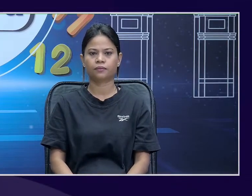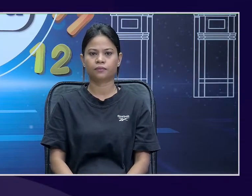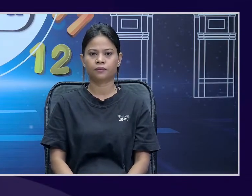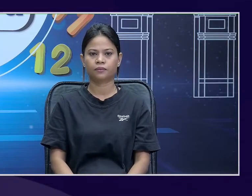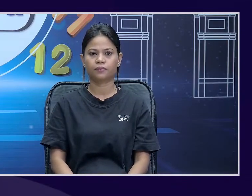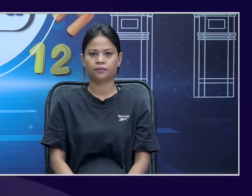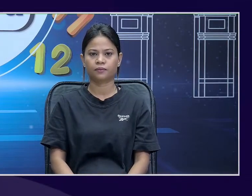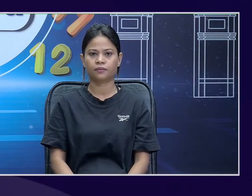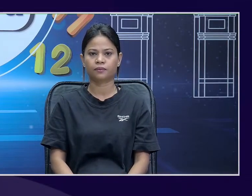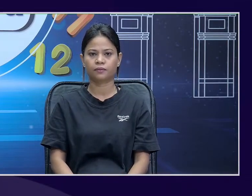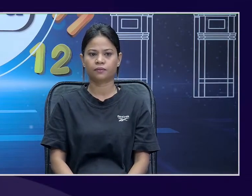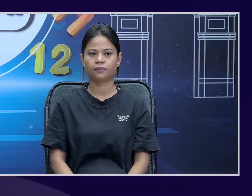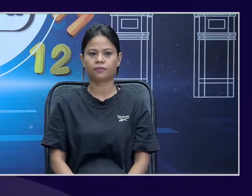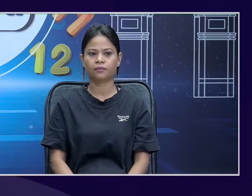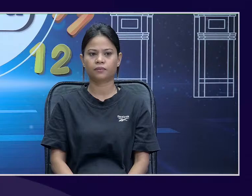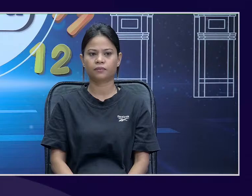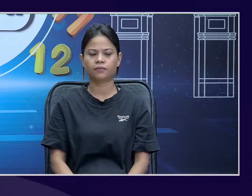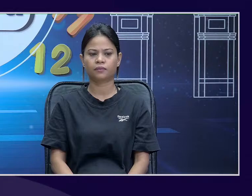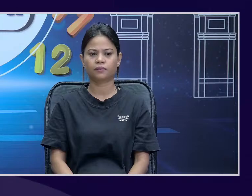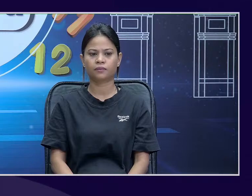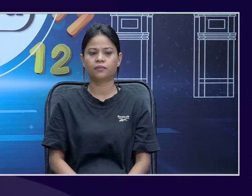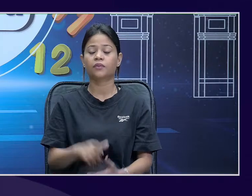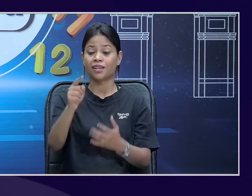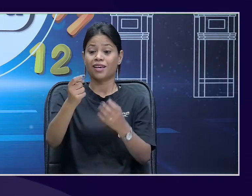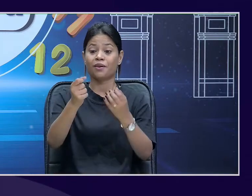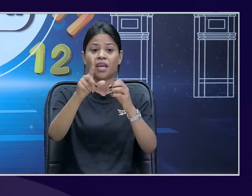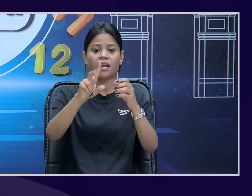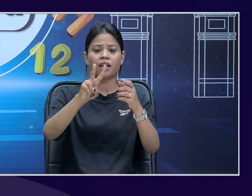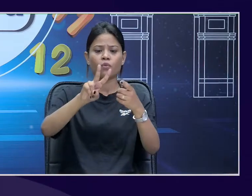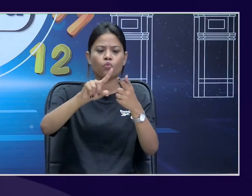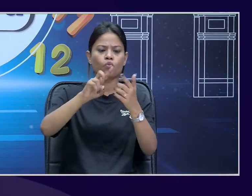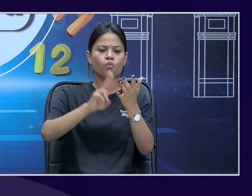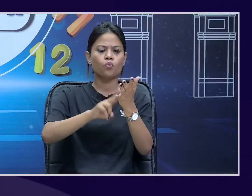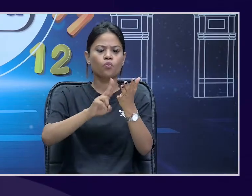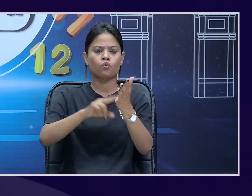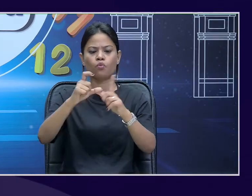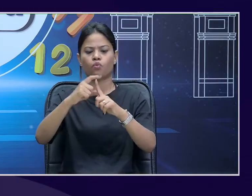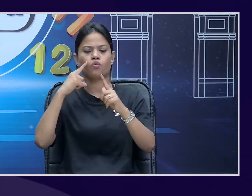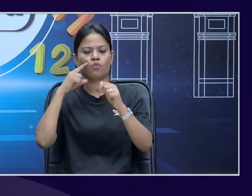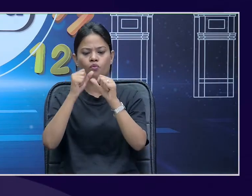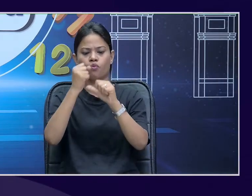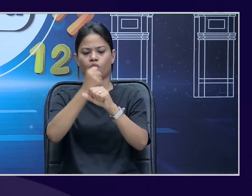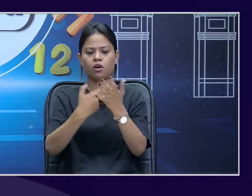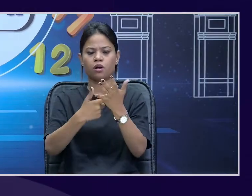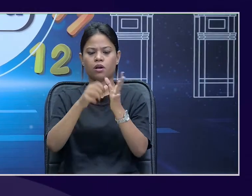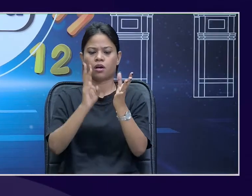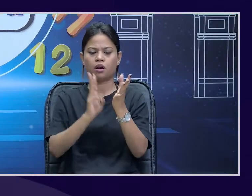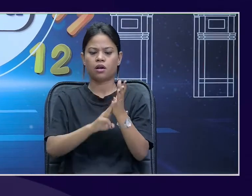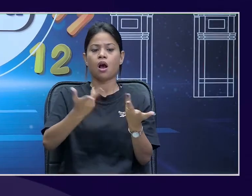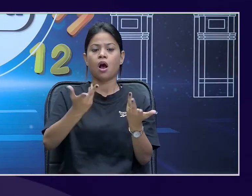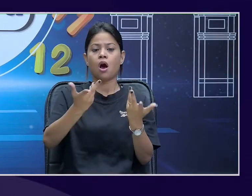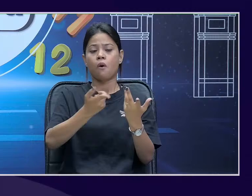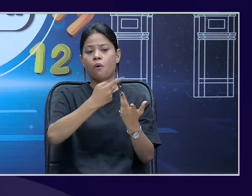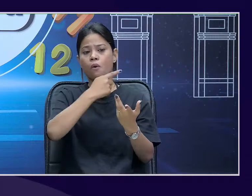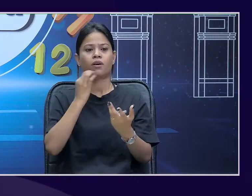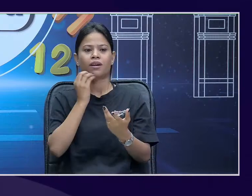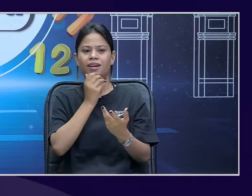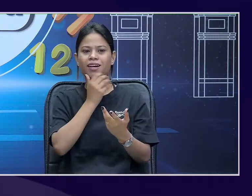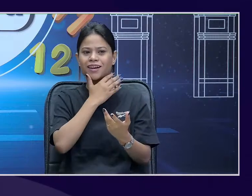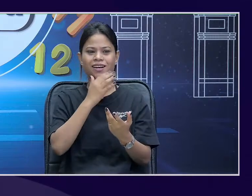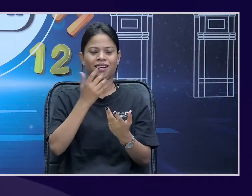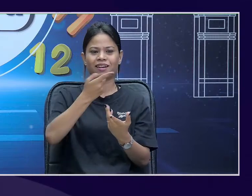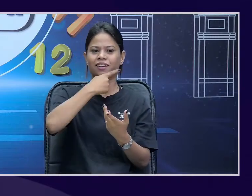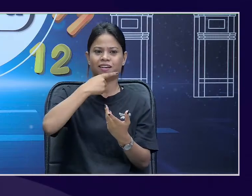use lot of Venn diagrams. Okay. Then we can use simple highlighting text and highlight